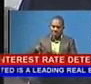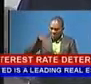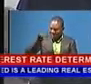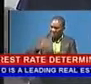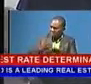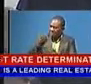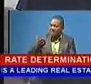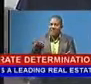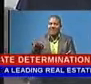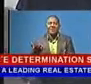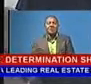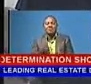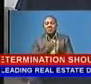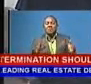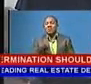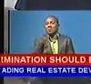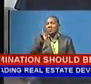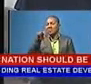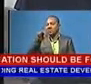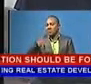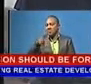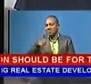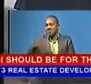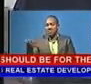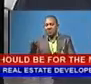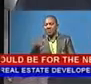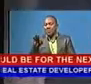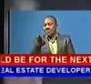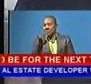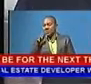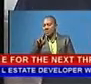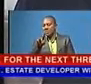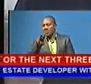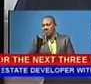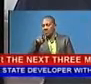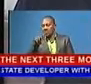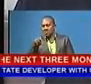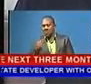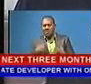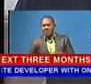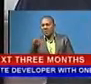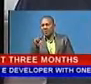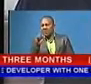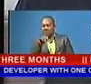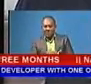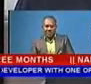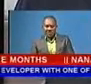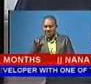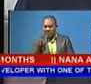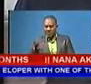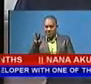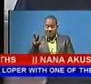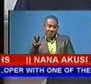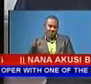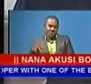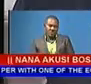is correct. Between 12th of April, that we came in with our affidavit, there were 11,842 polling stations.